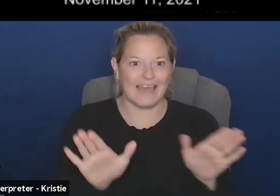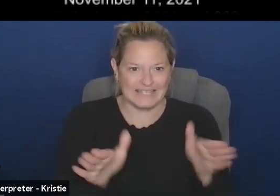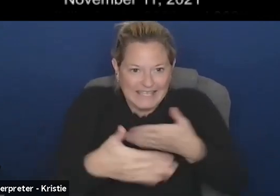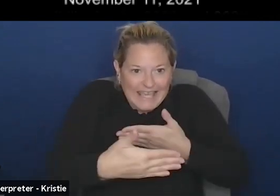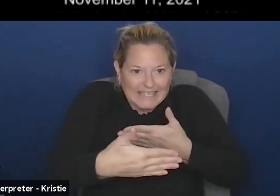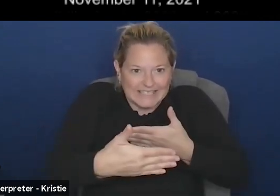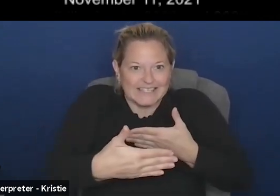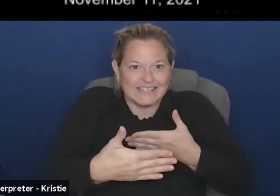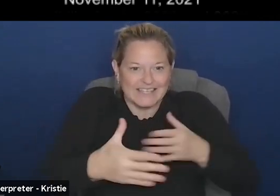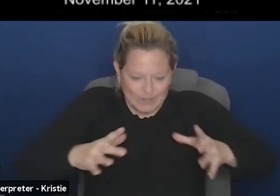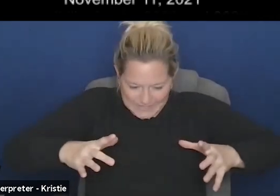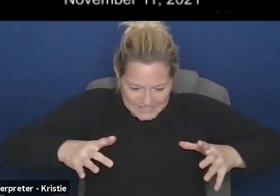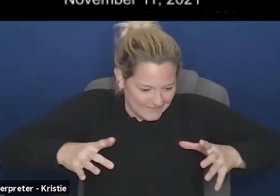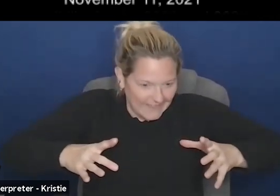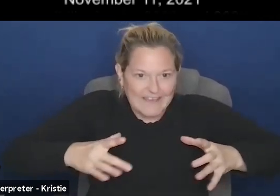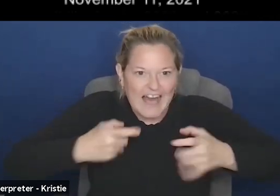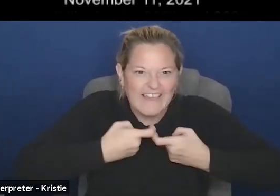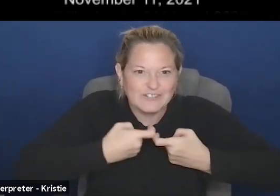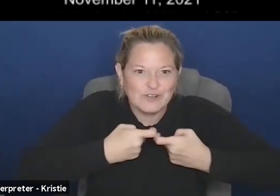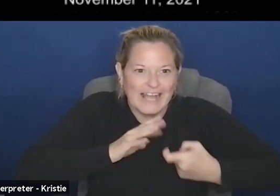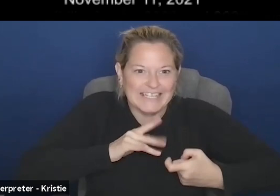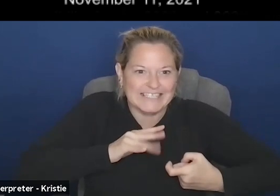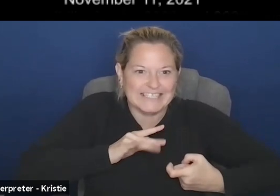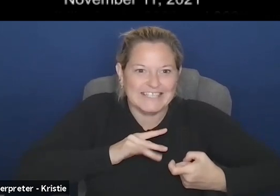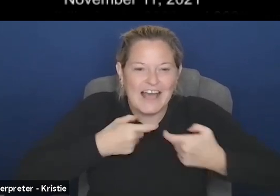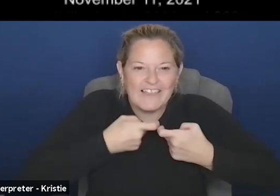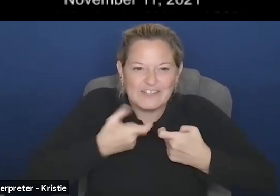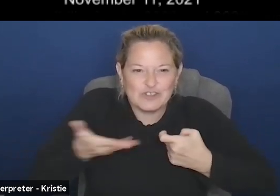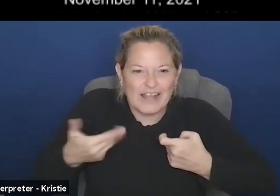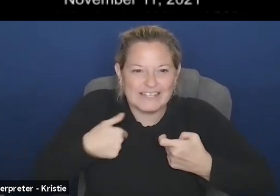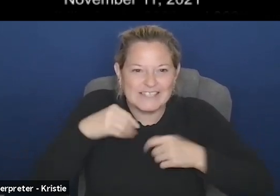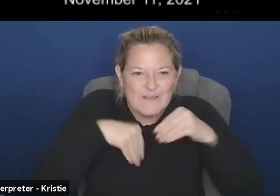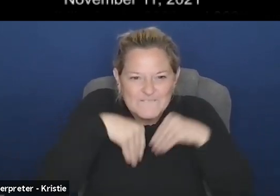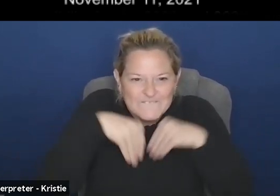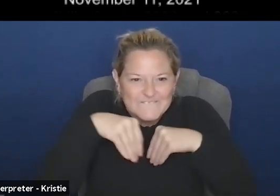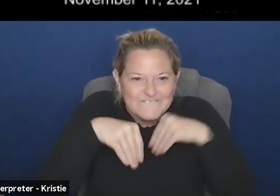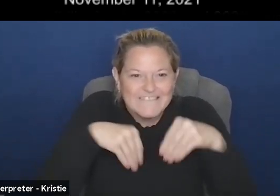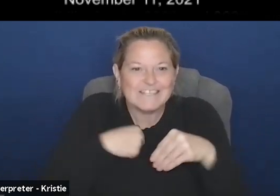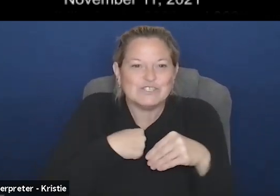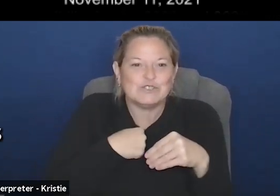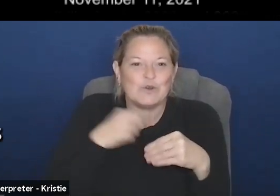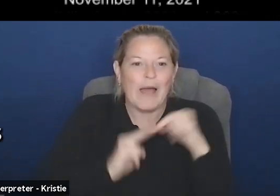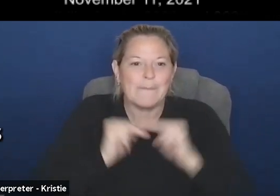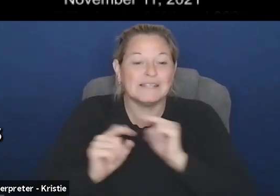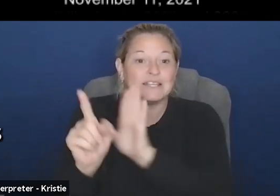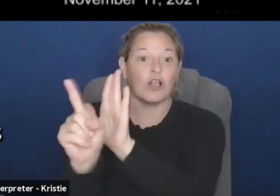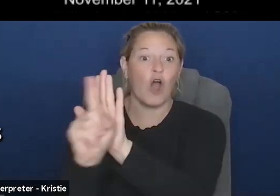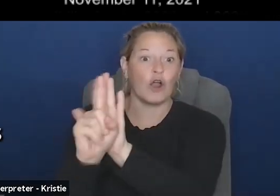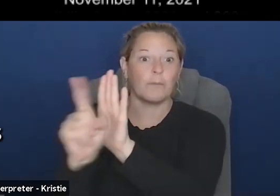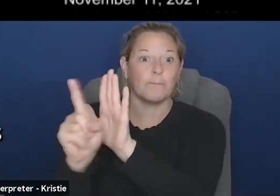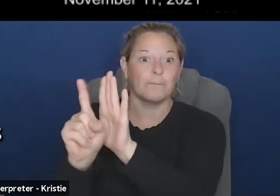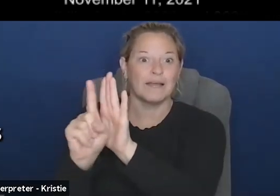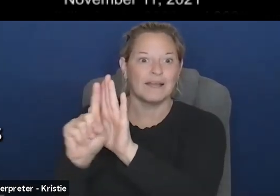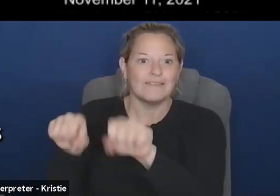were, electronics things. I built a burglar alarm when I was, 10, and I